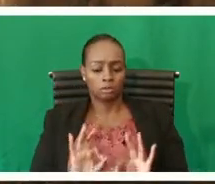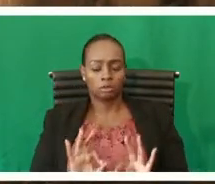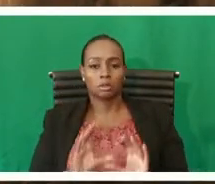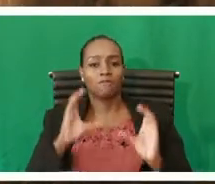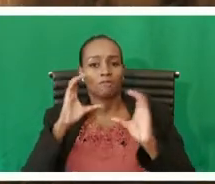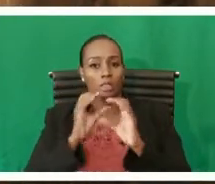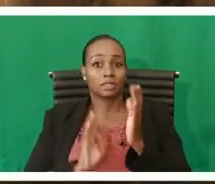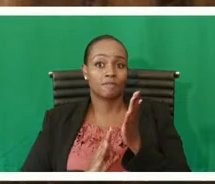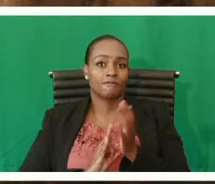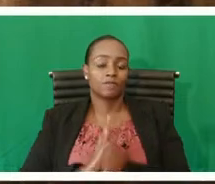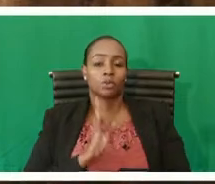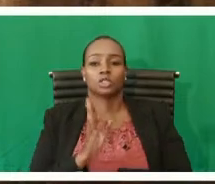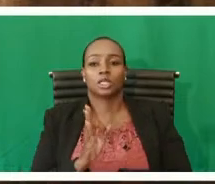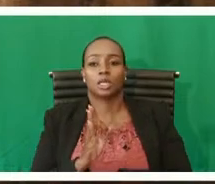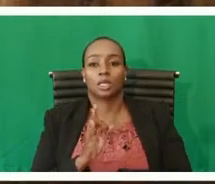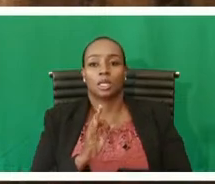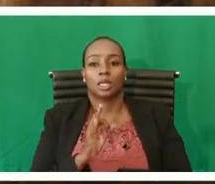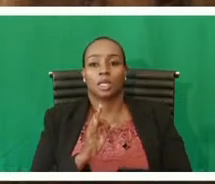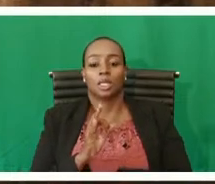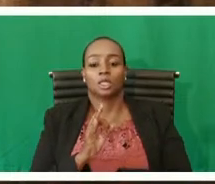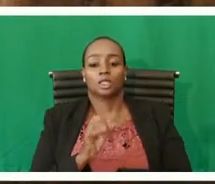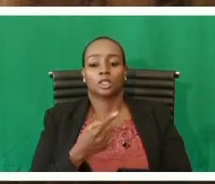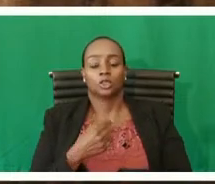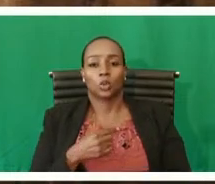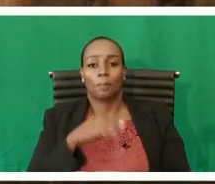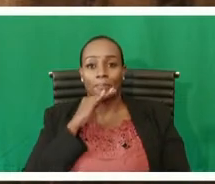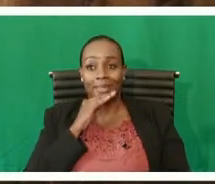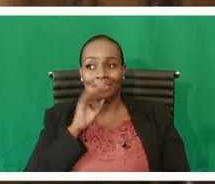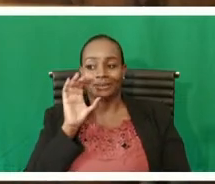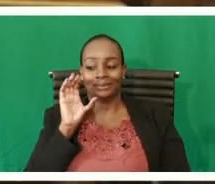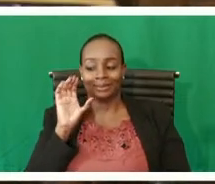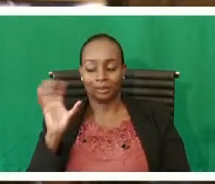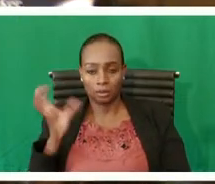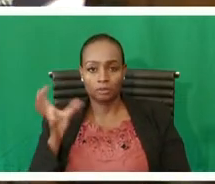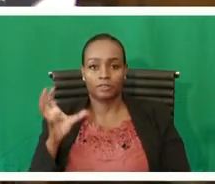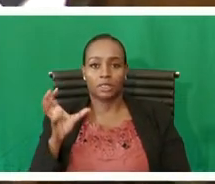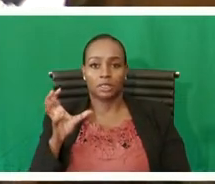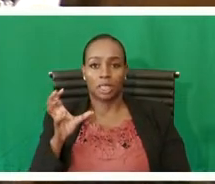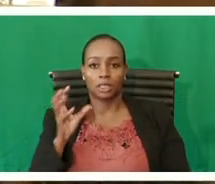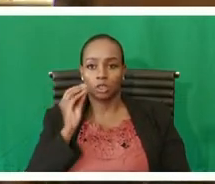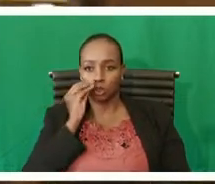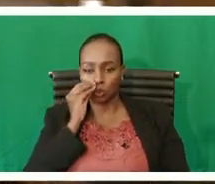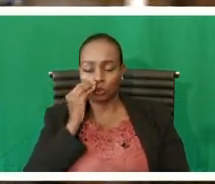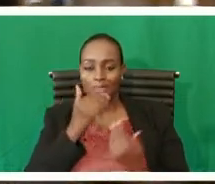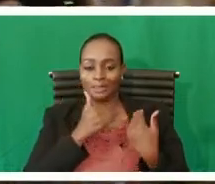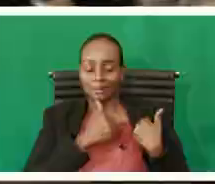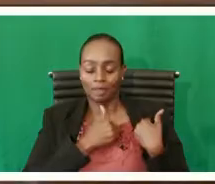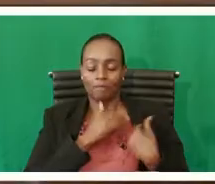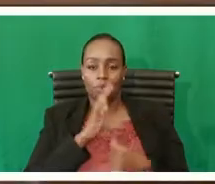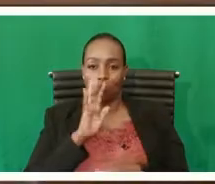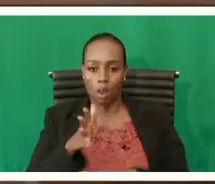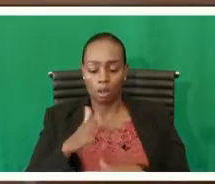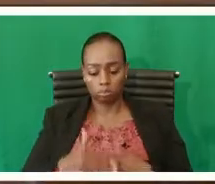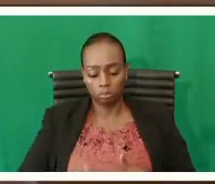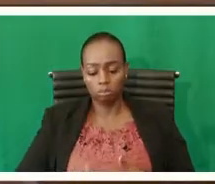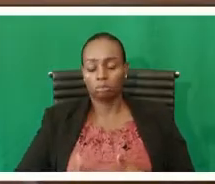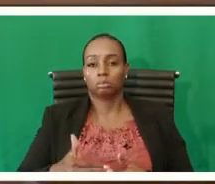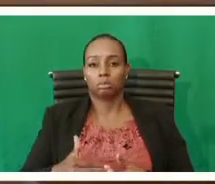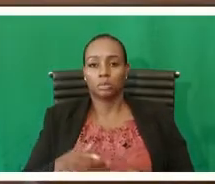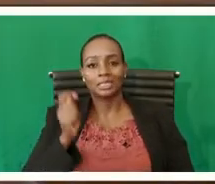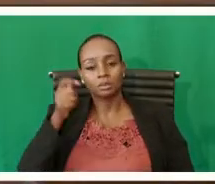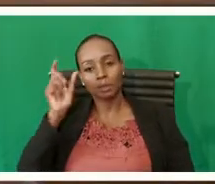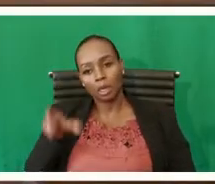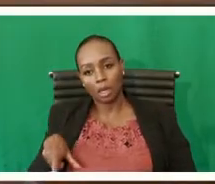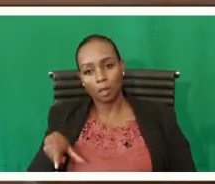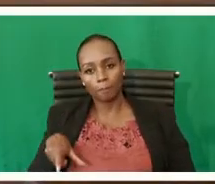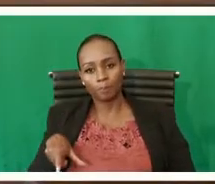So, ditaba tsa rona ditaba safe. Ho tloha hona jwale. Honorable Speaker,